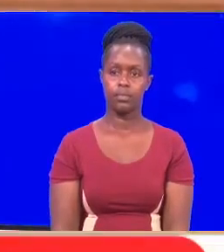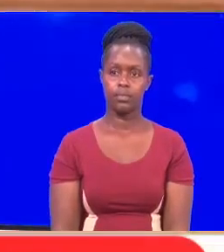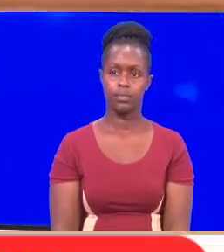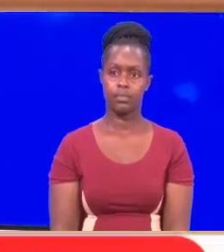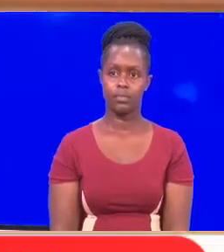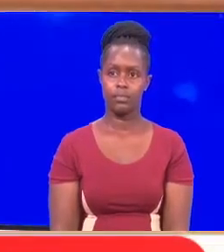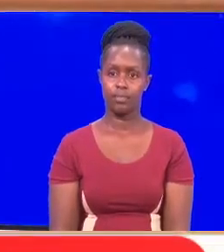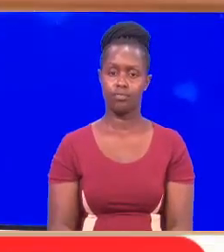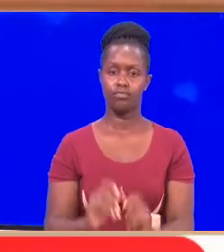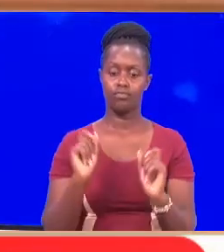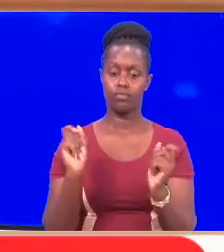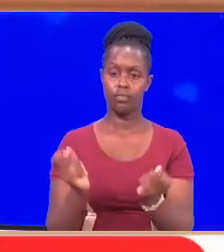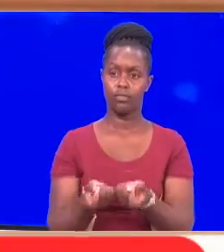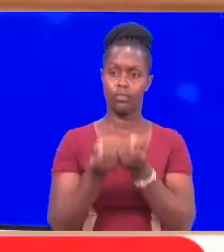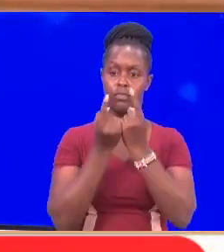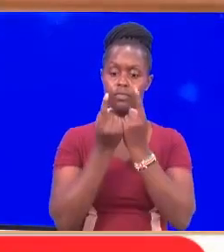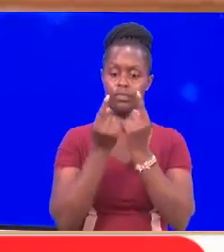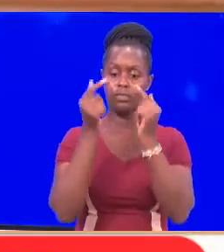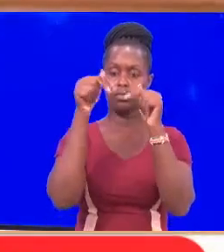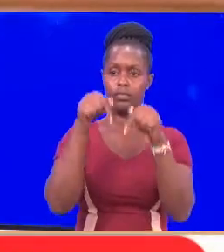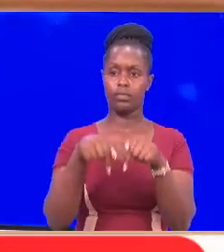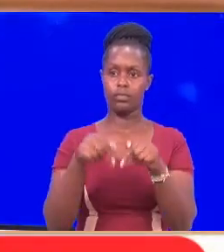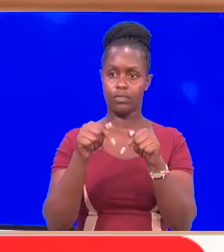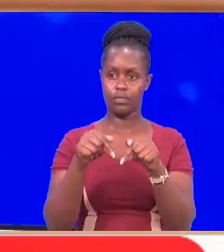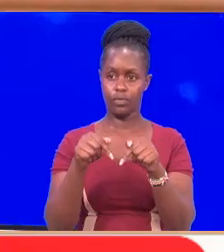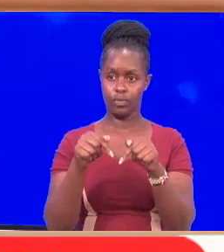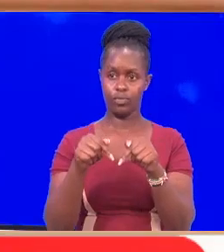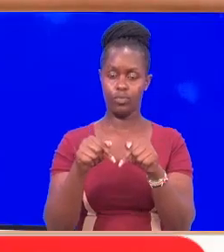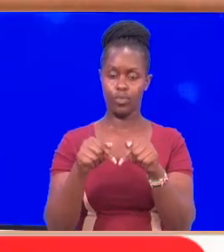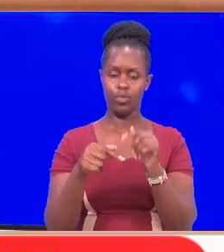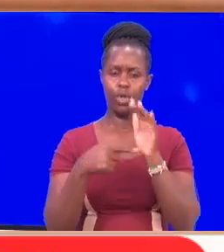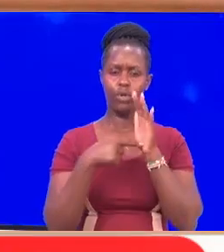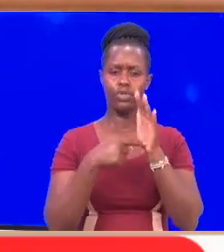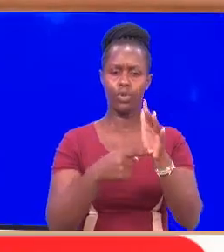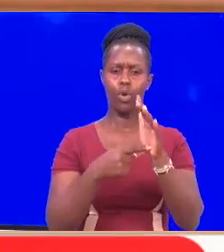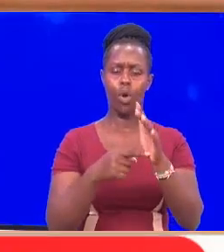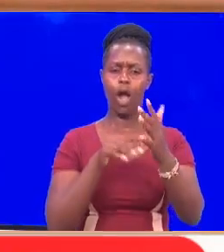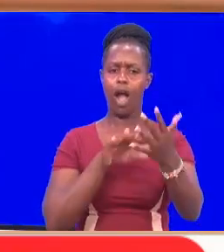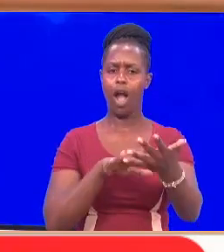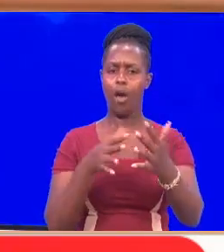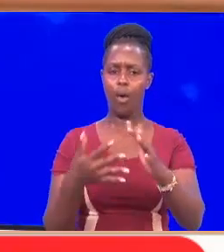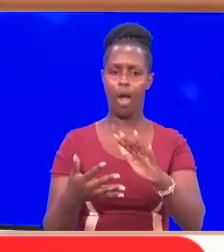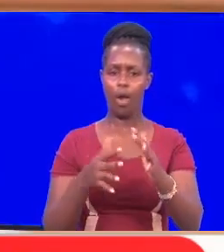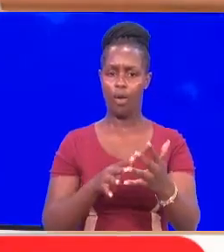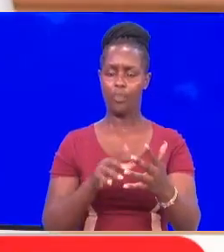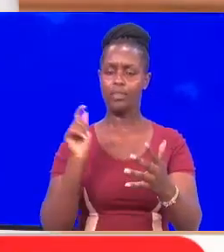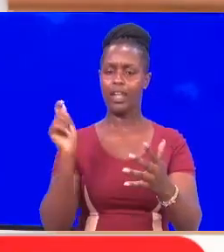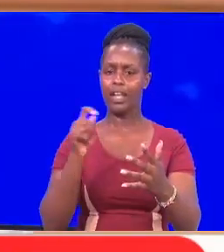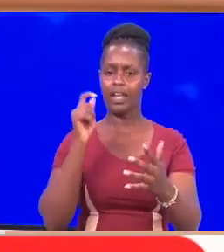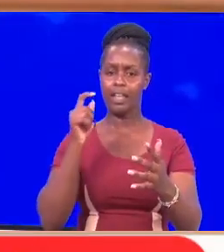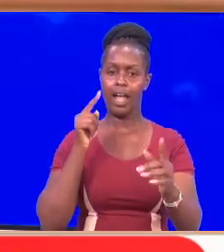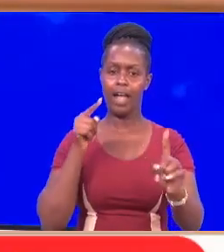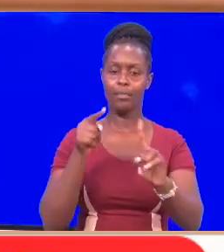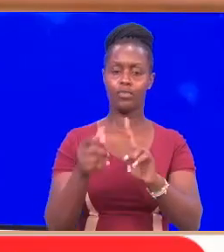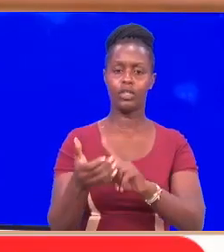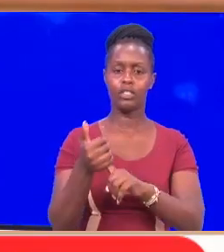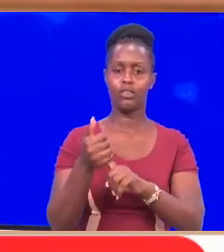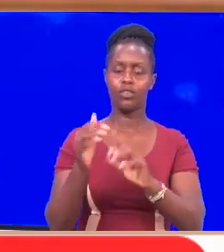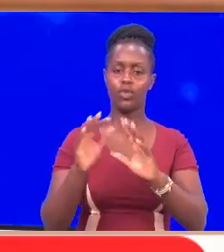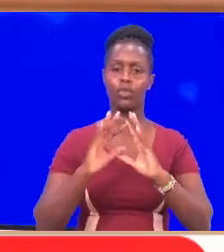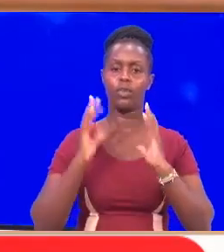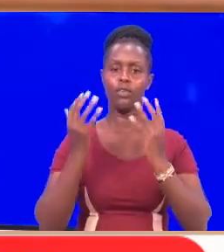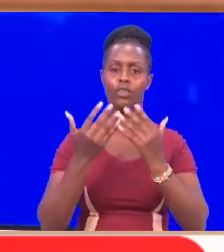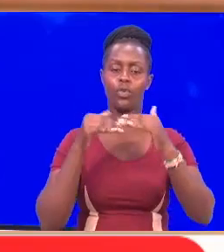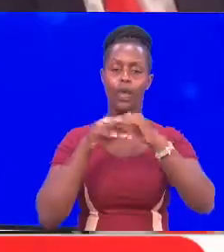This event is an immense milestone on Kenya's journey towards achieving universal access